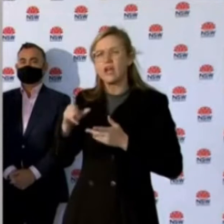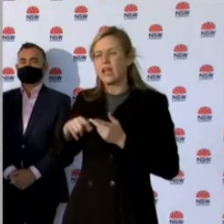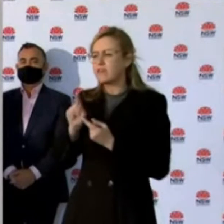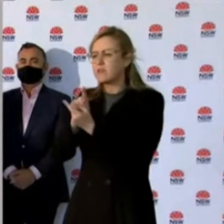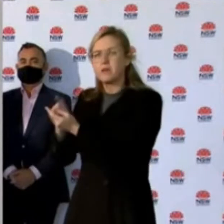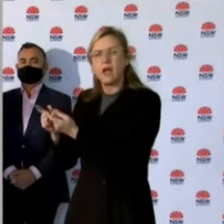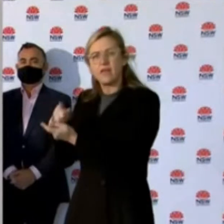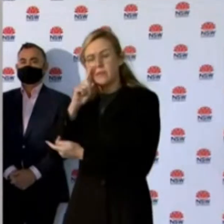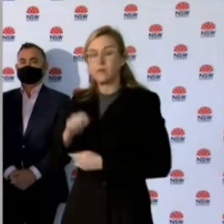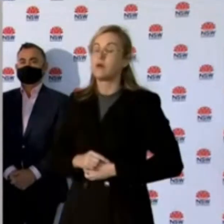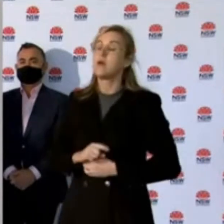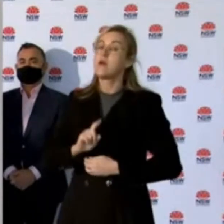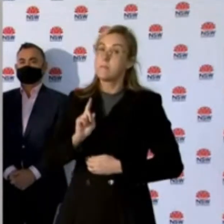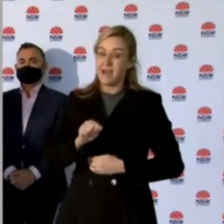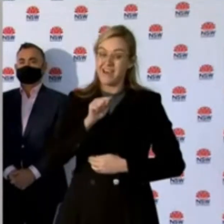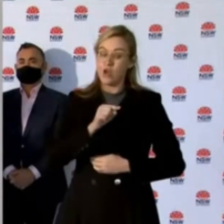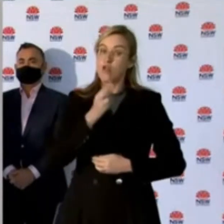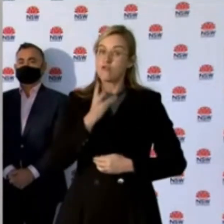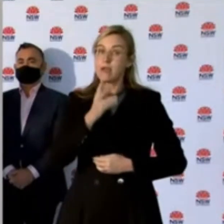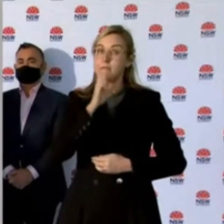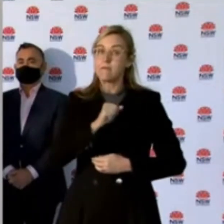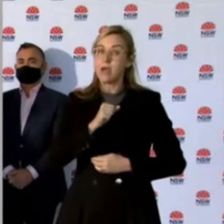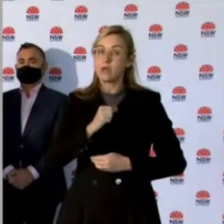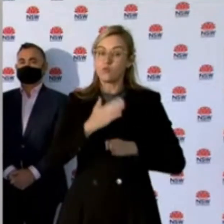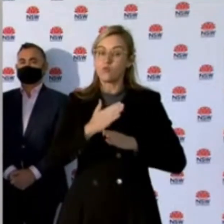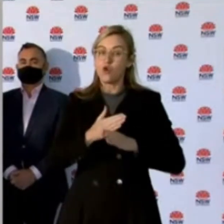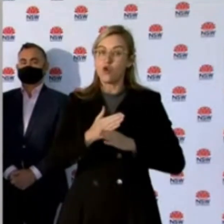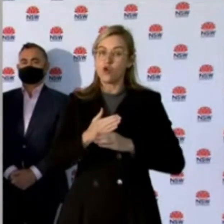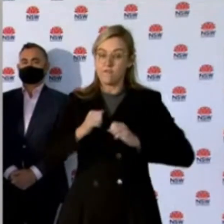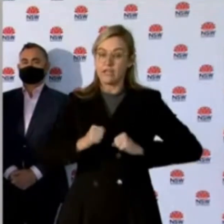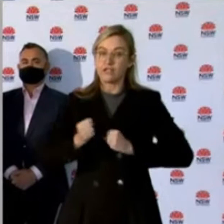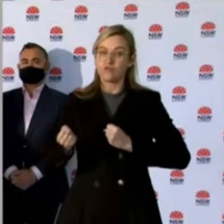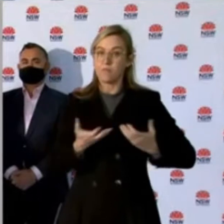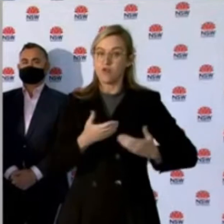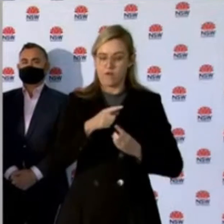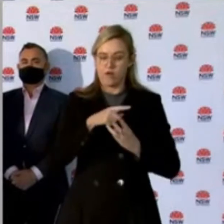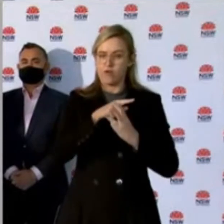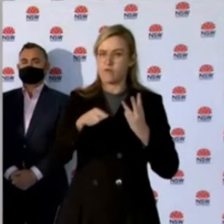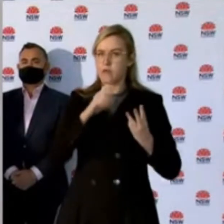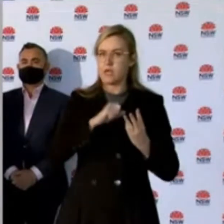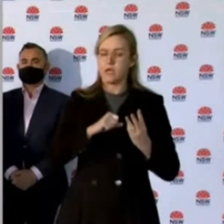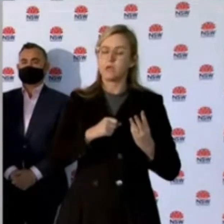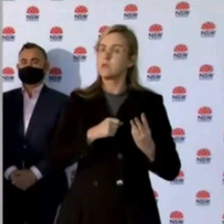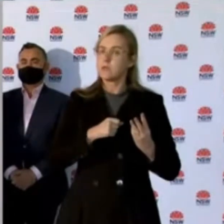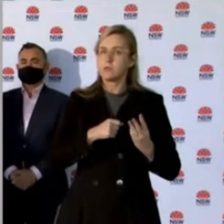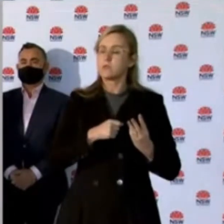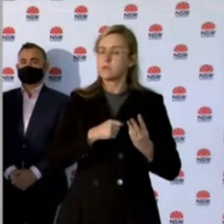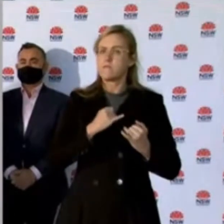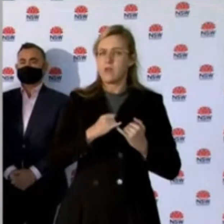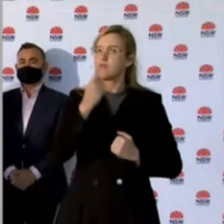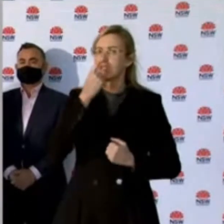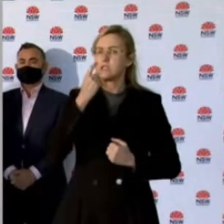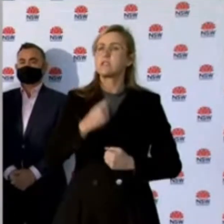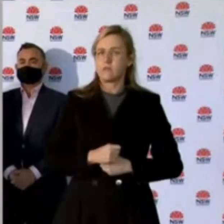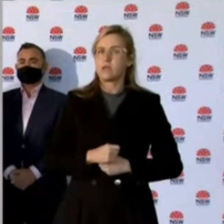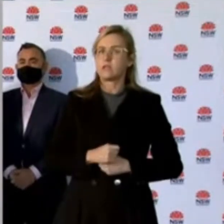but police found this behaviour from these 3 people to be particularly disturbing. Despite the best